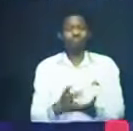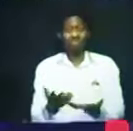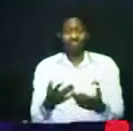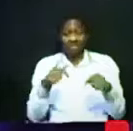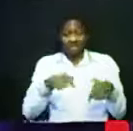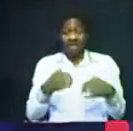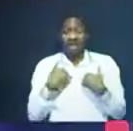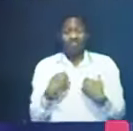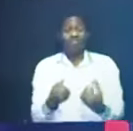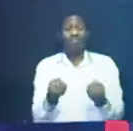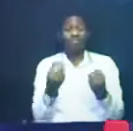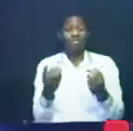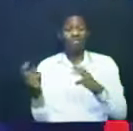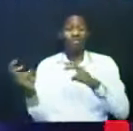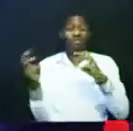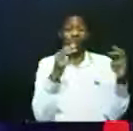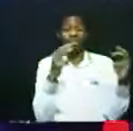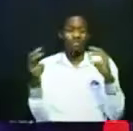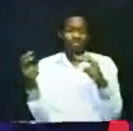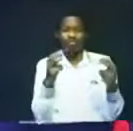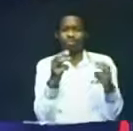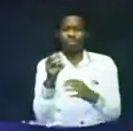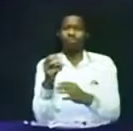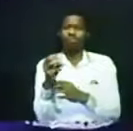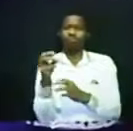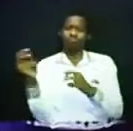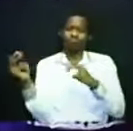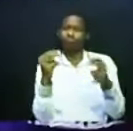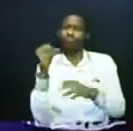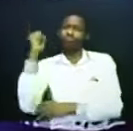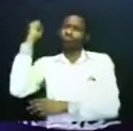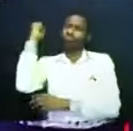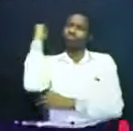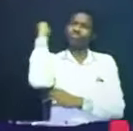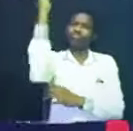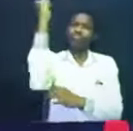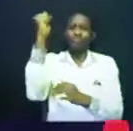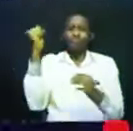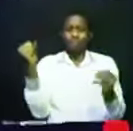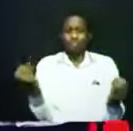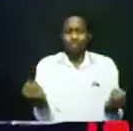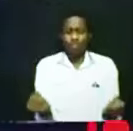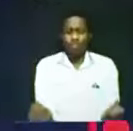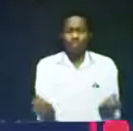throwing ballistic missiles. But what we have is more than that.